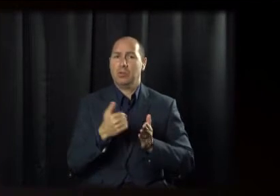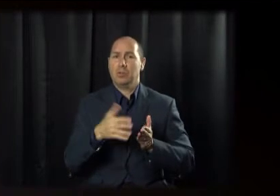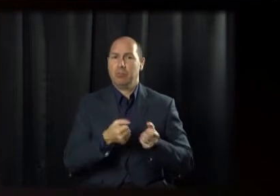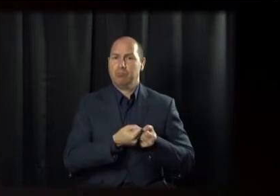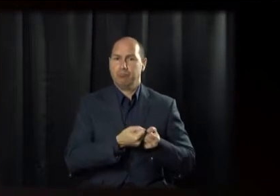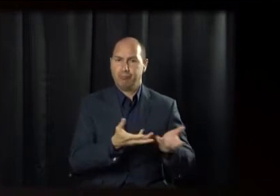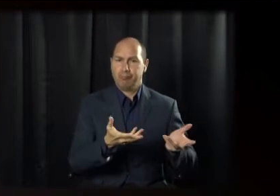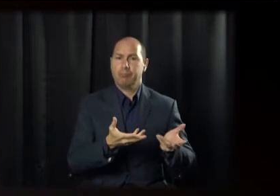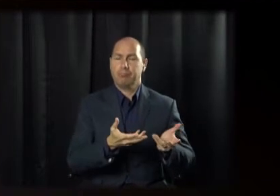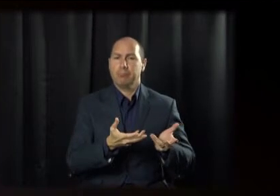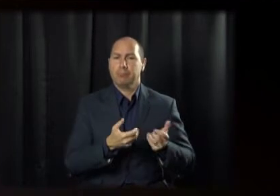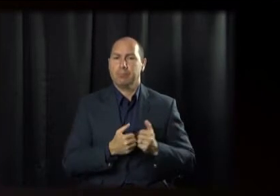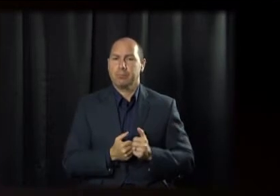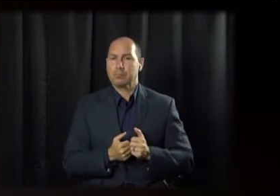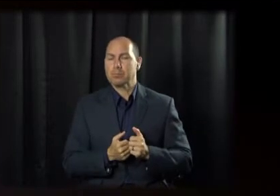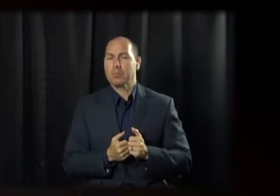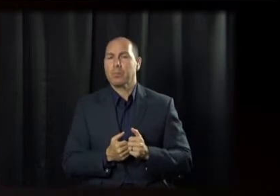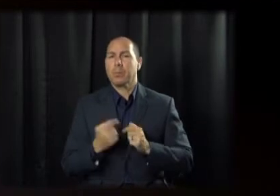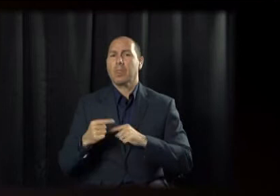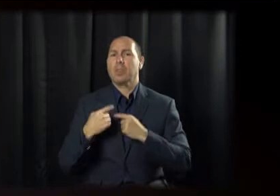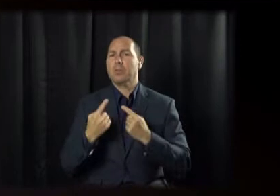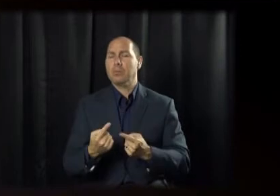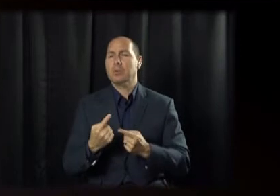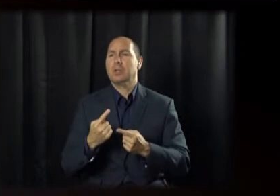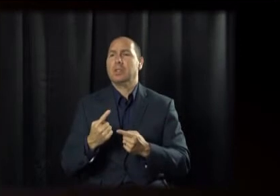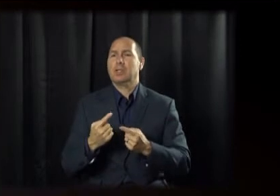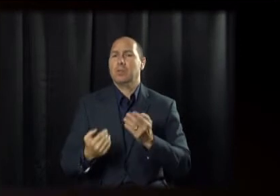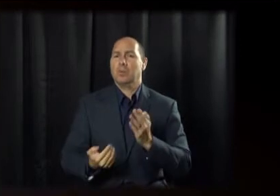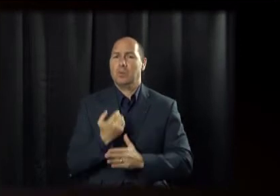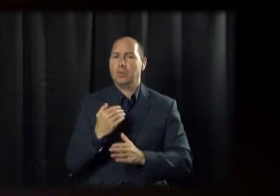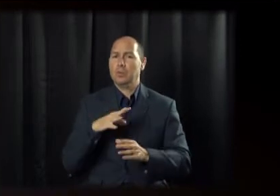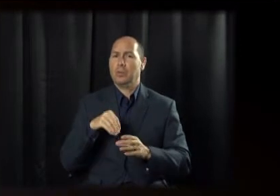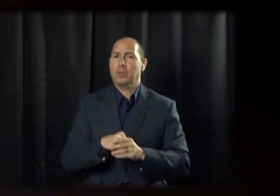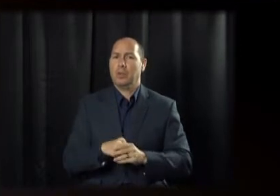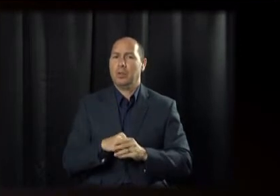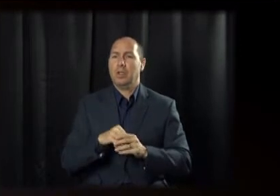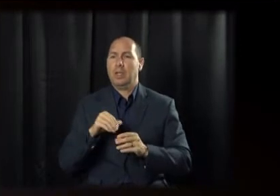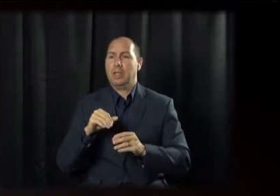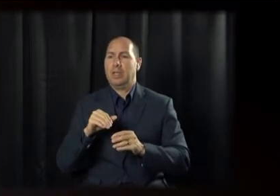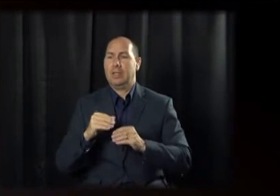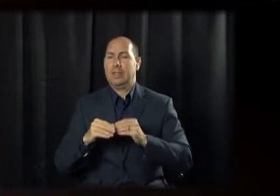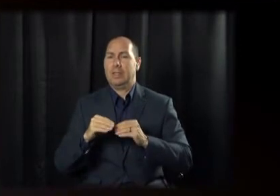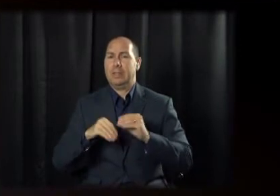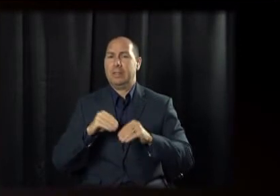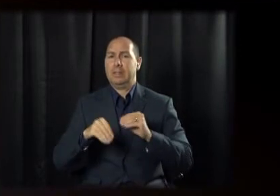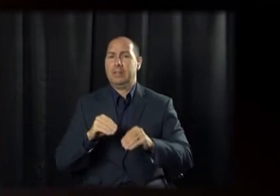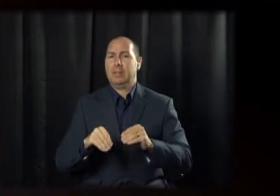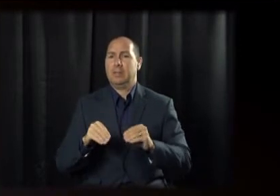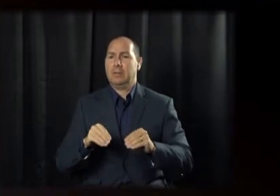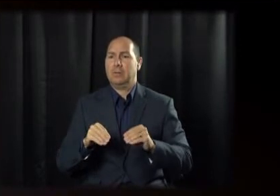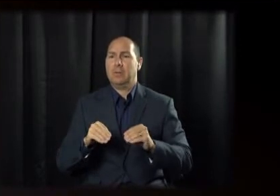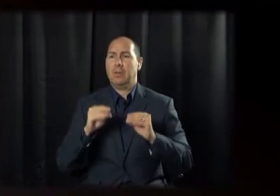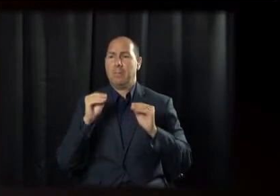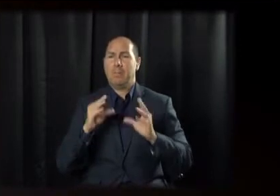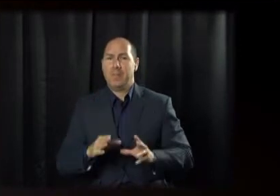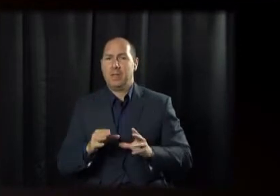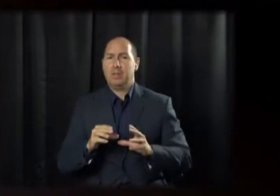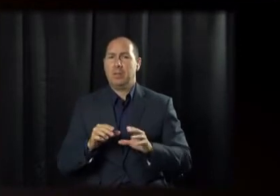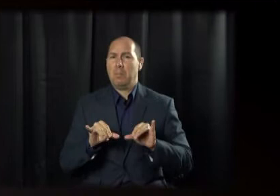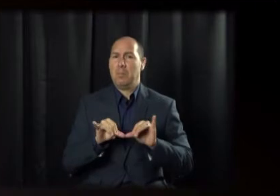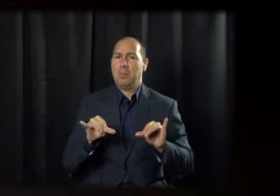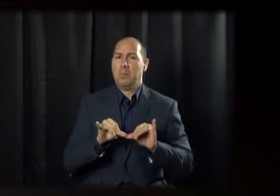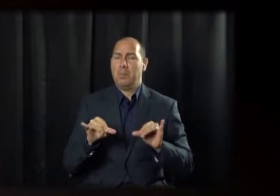made during the current fiscal year includes the installation of master meters, allowing Prasa to measure up to 80% of the water produced by the